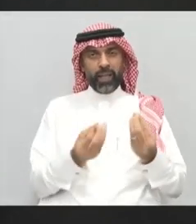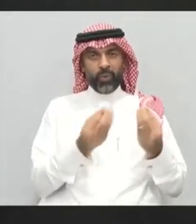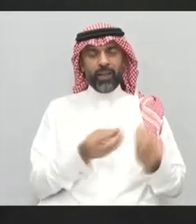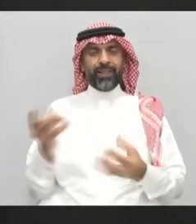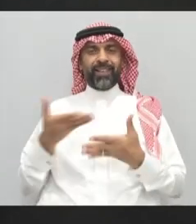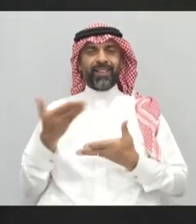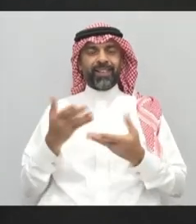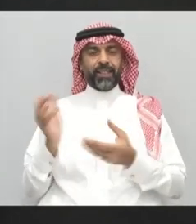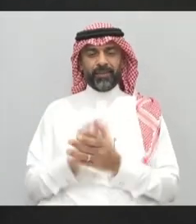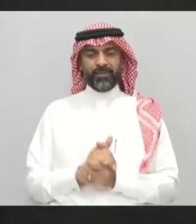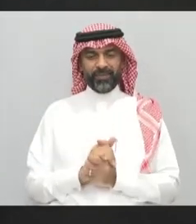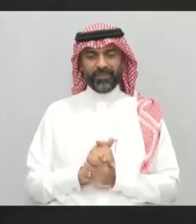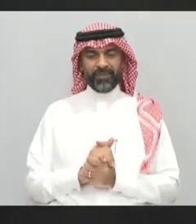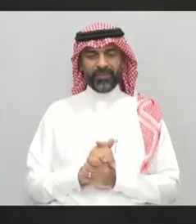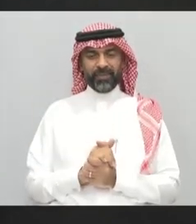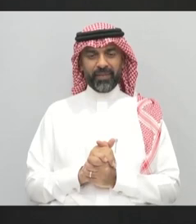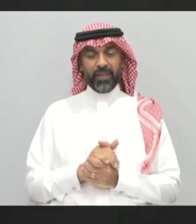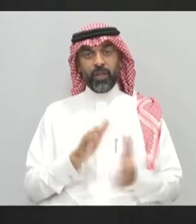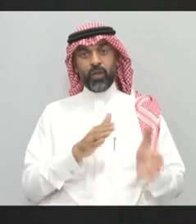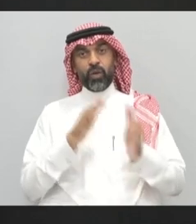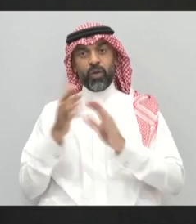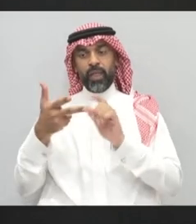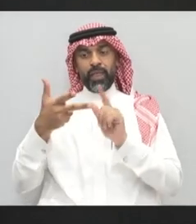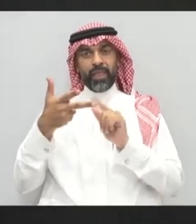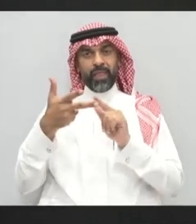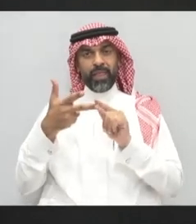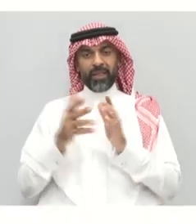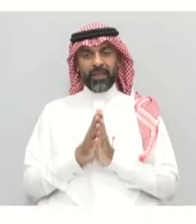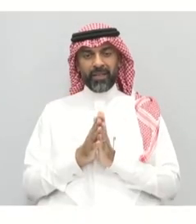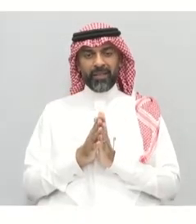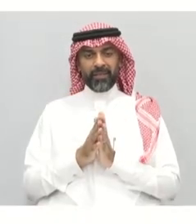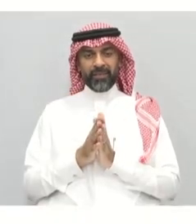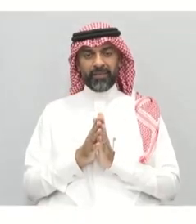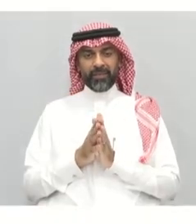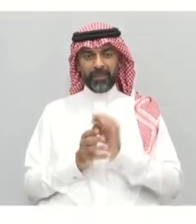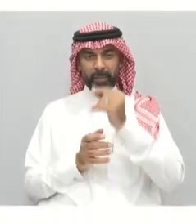That's good. Excellent. Okay, let's go to the next color.